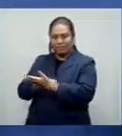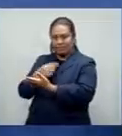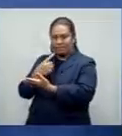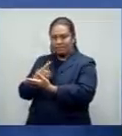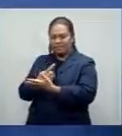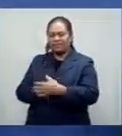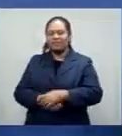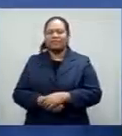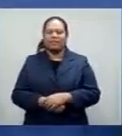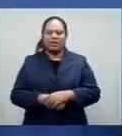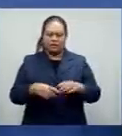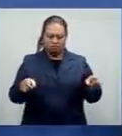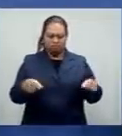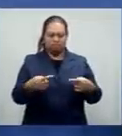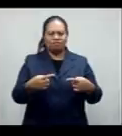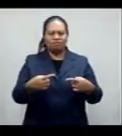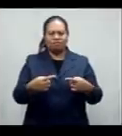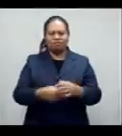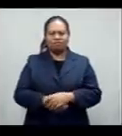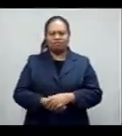have played against each other, and